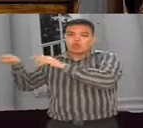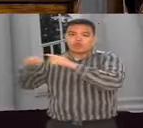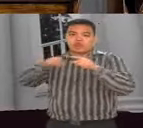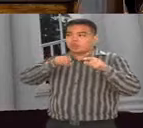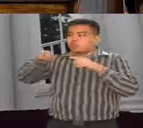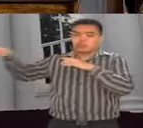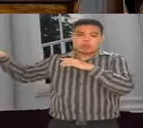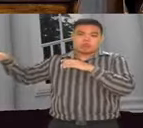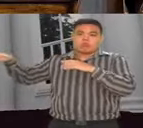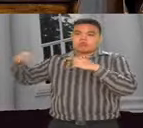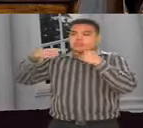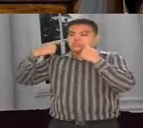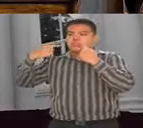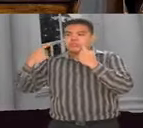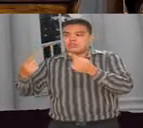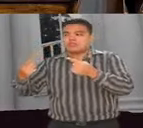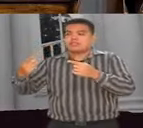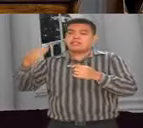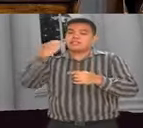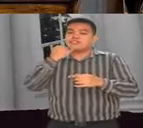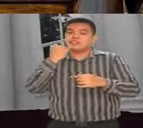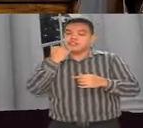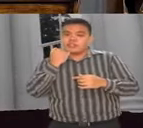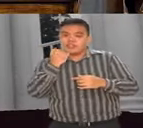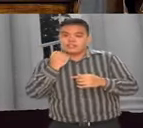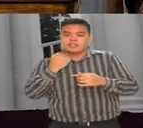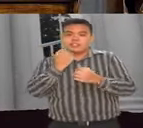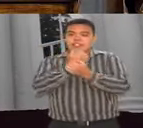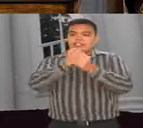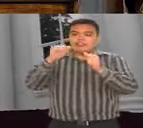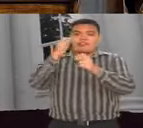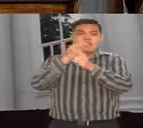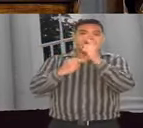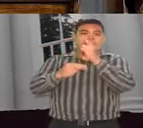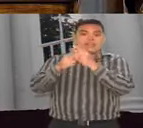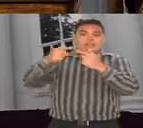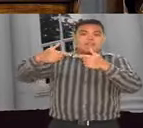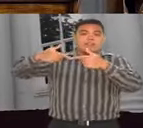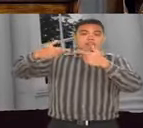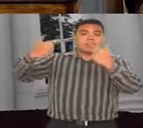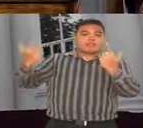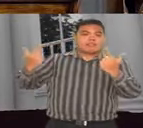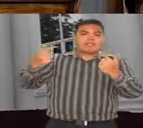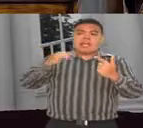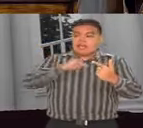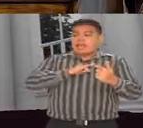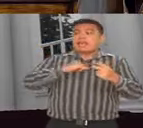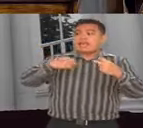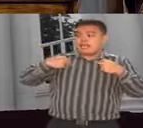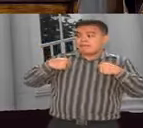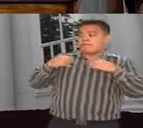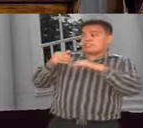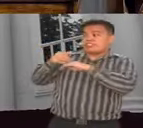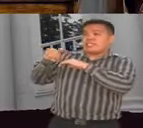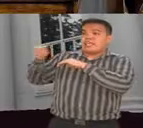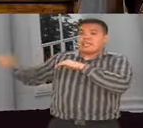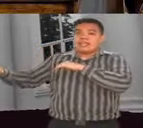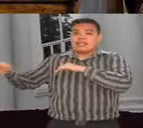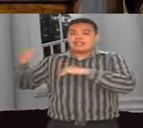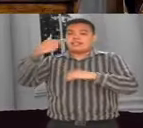might, and thou shalt save Israel from the hand of the Midianites. Have not I sent